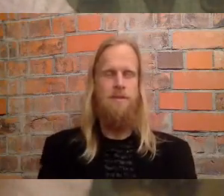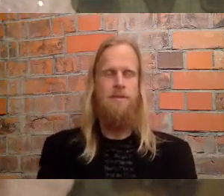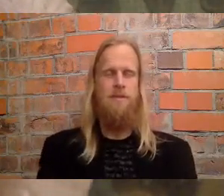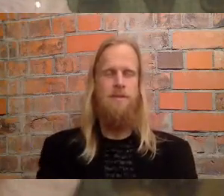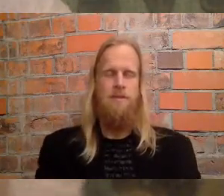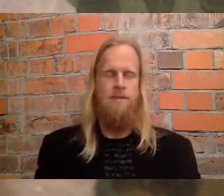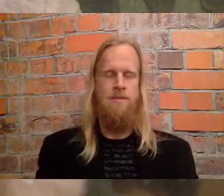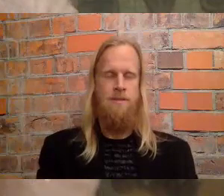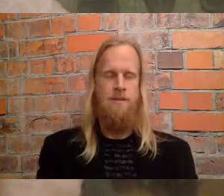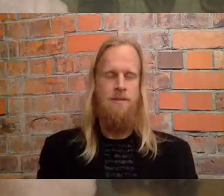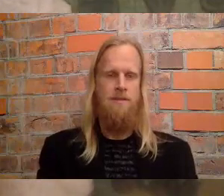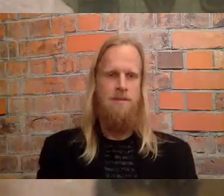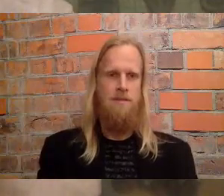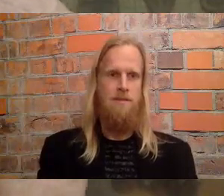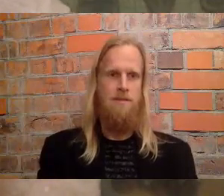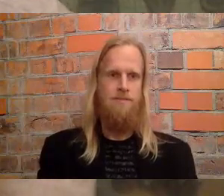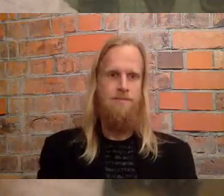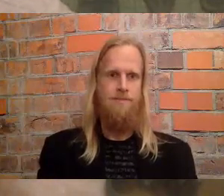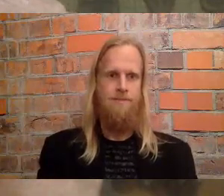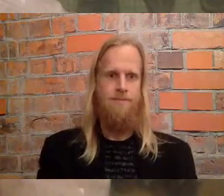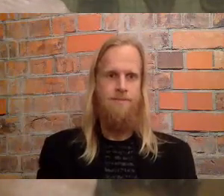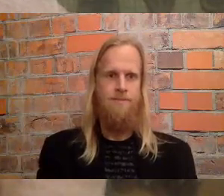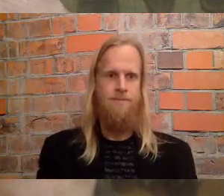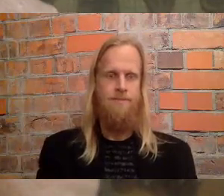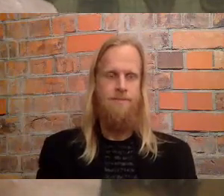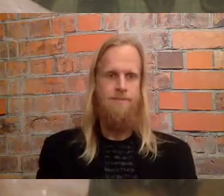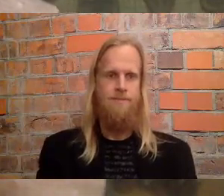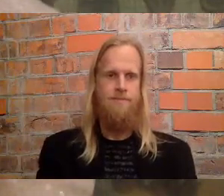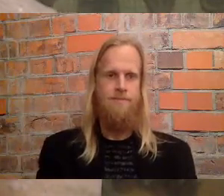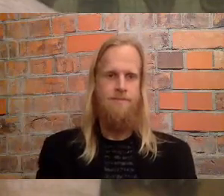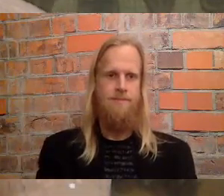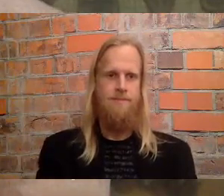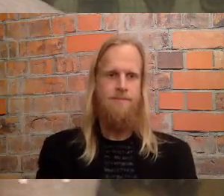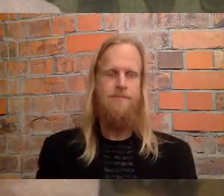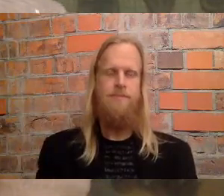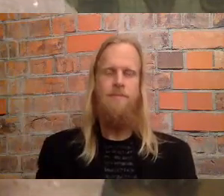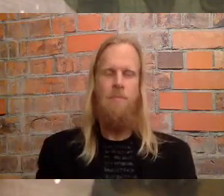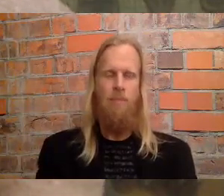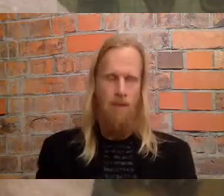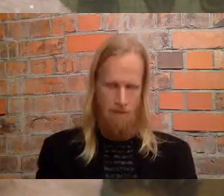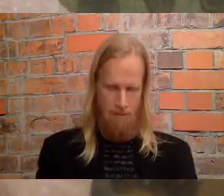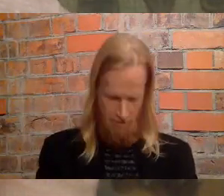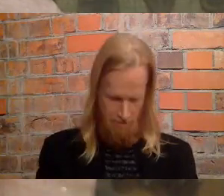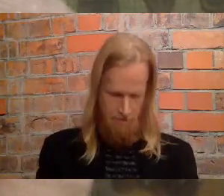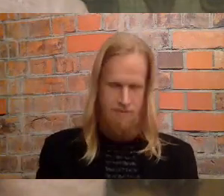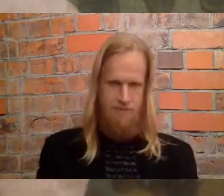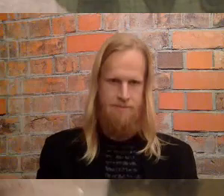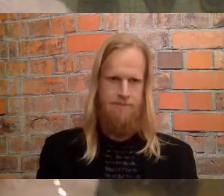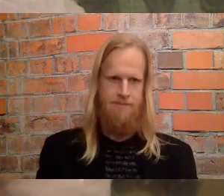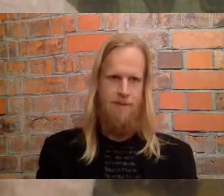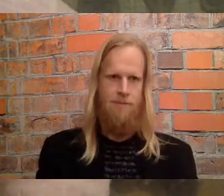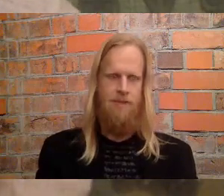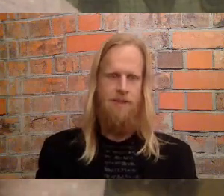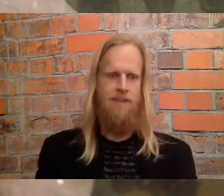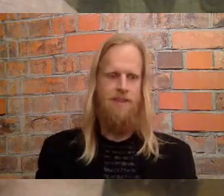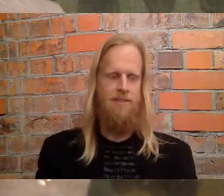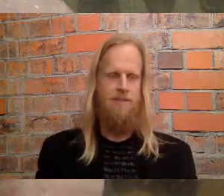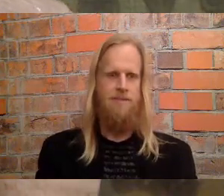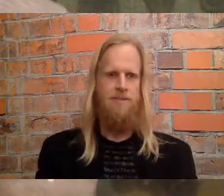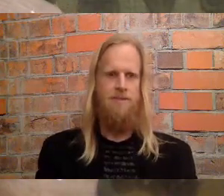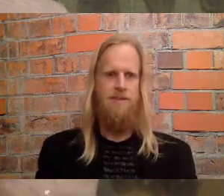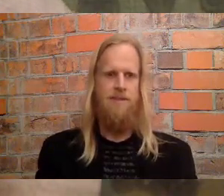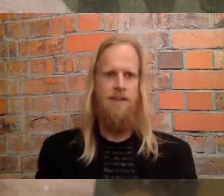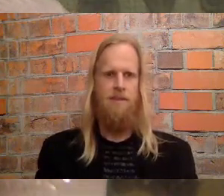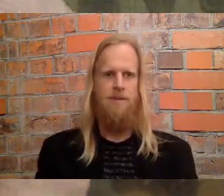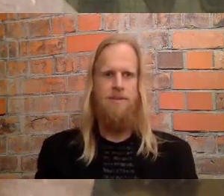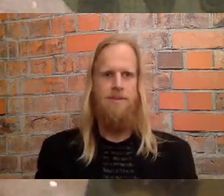I'm open to loving and accepting this fear exactly where it is inside me. So just tuning in,